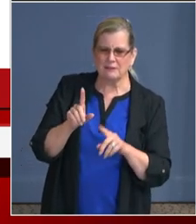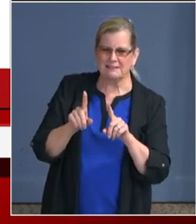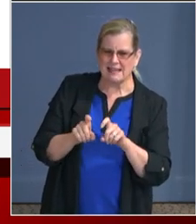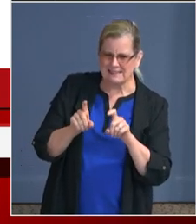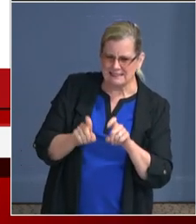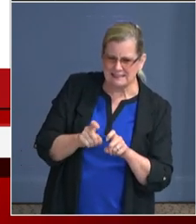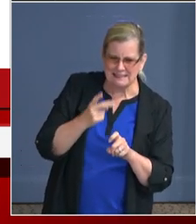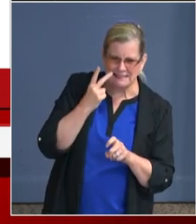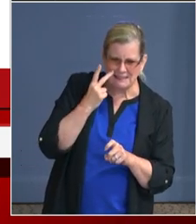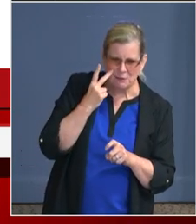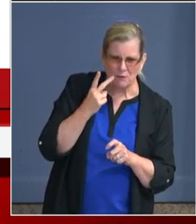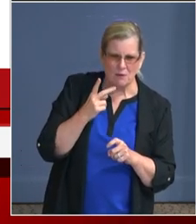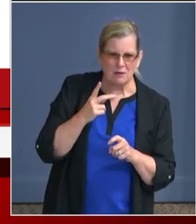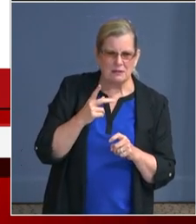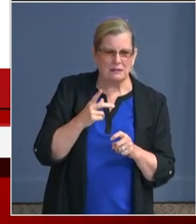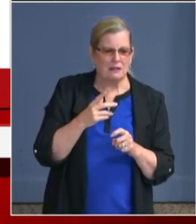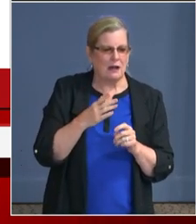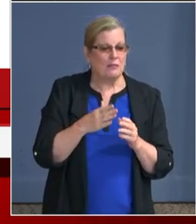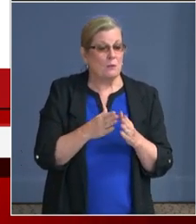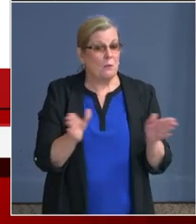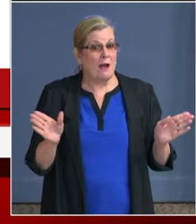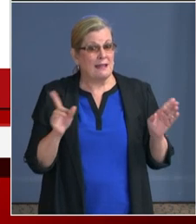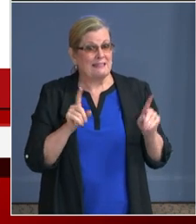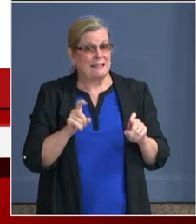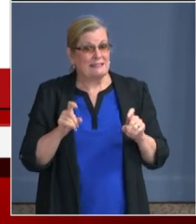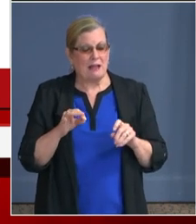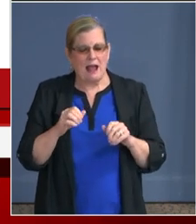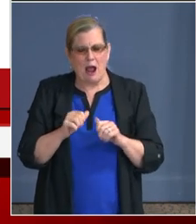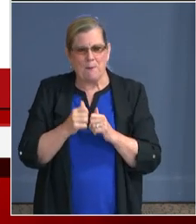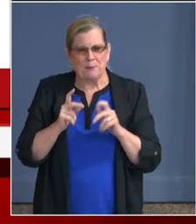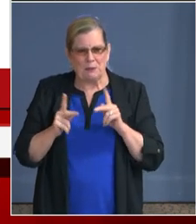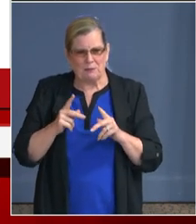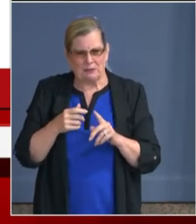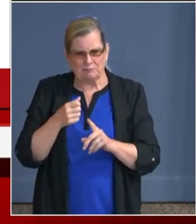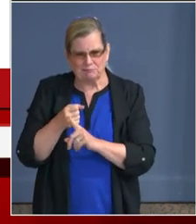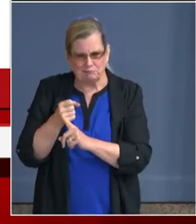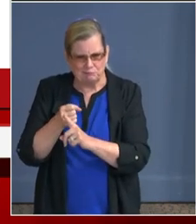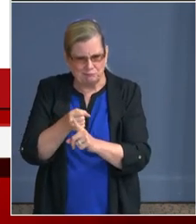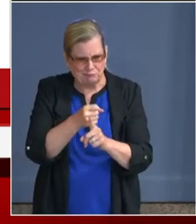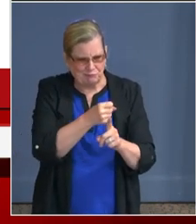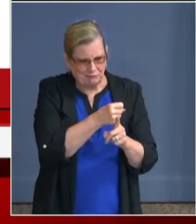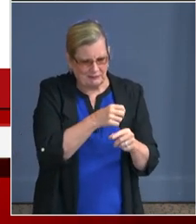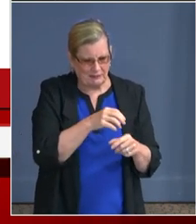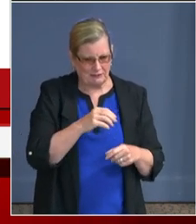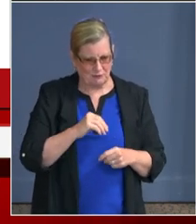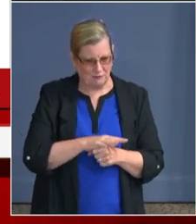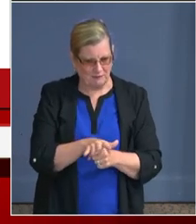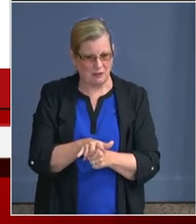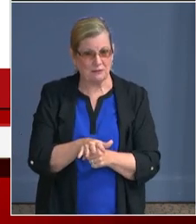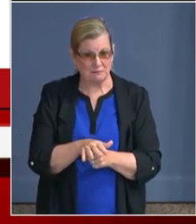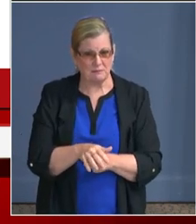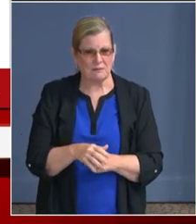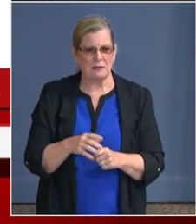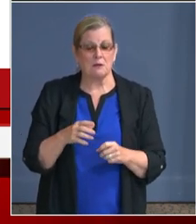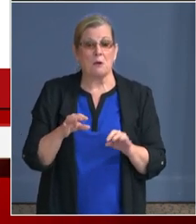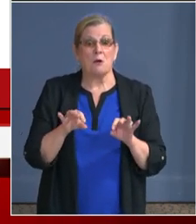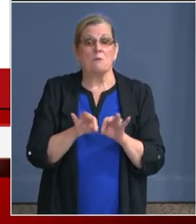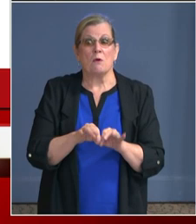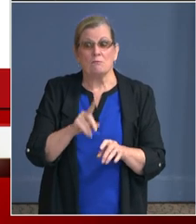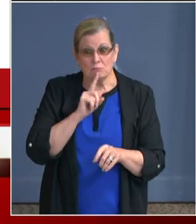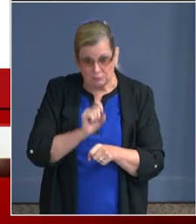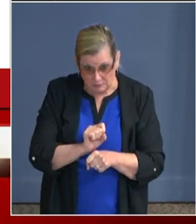testing widely, and residents getting tested in their neighborhoods and isolating if they find that they've